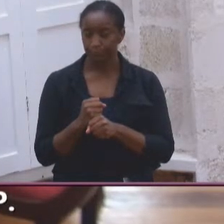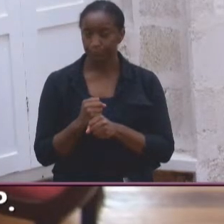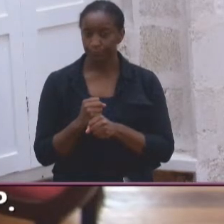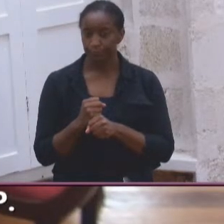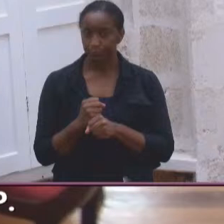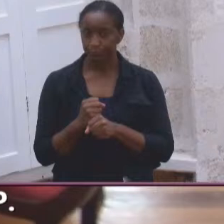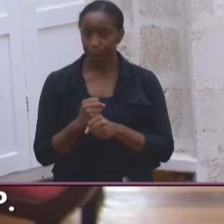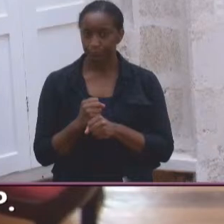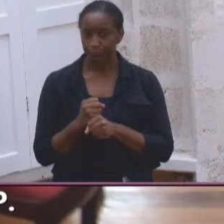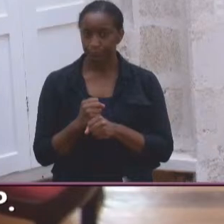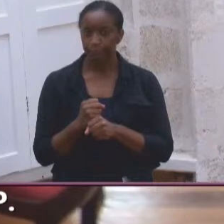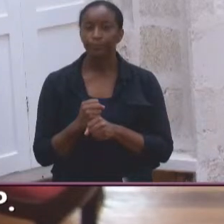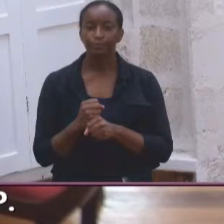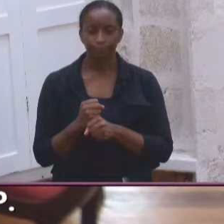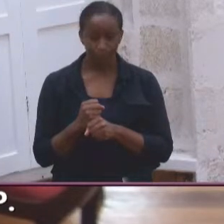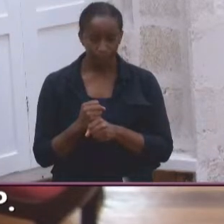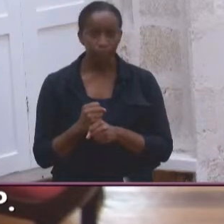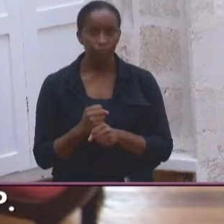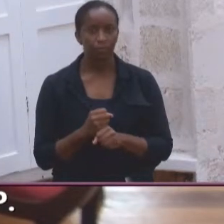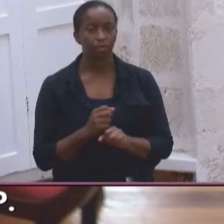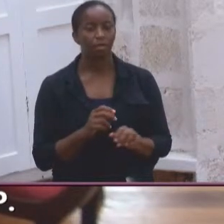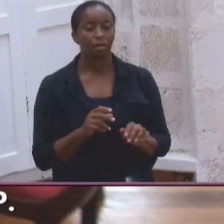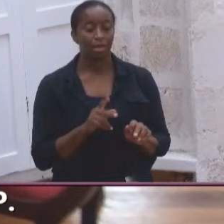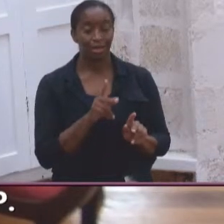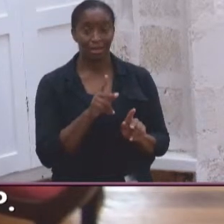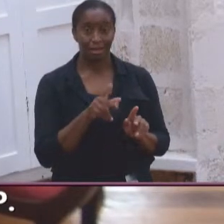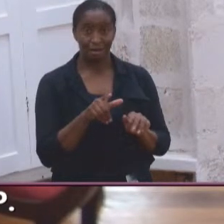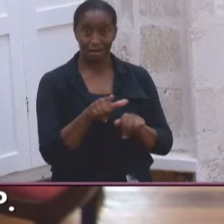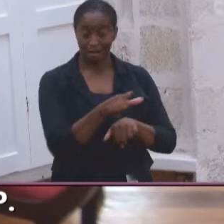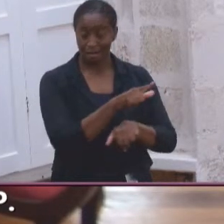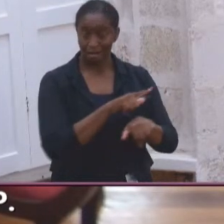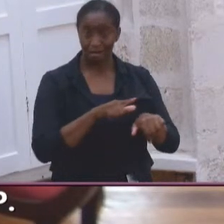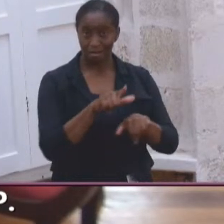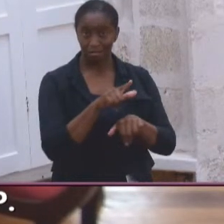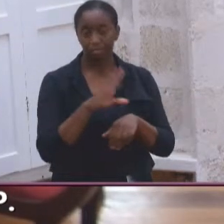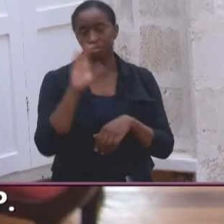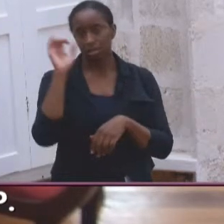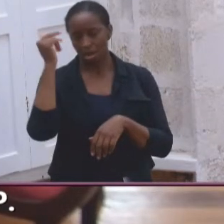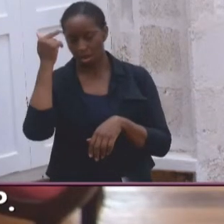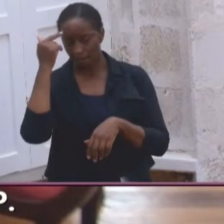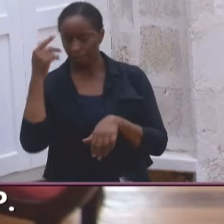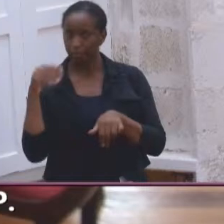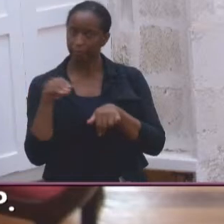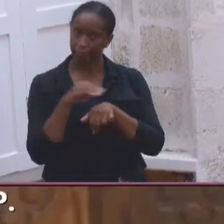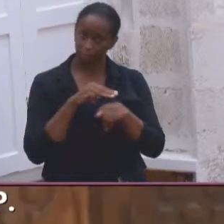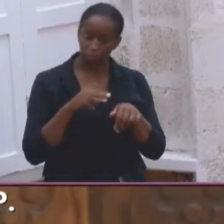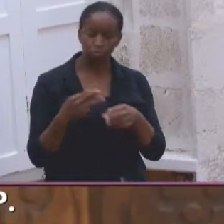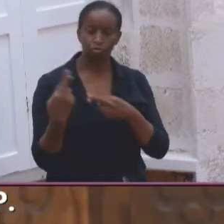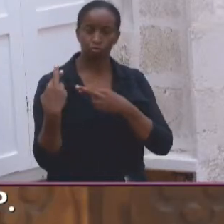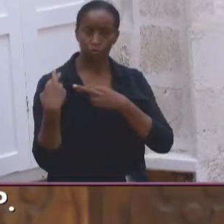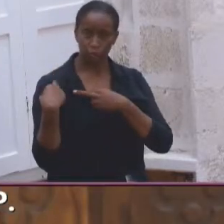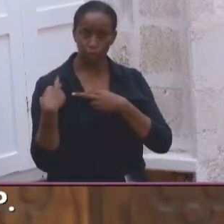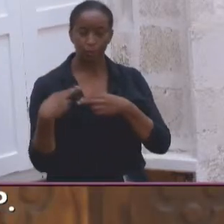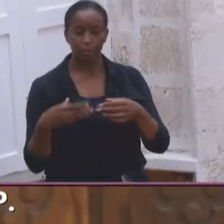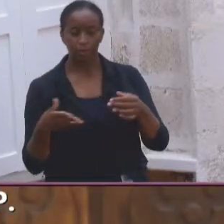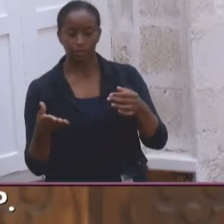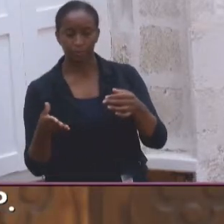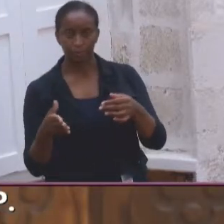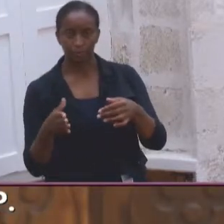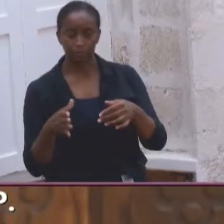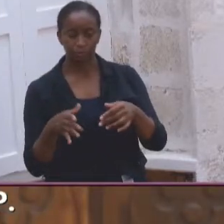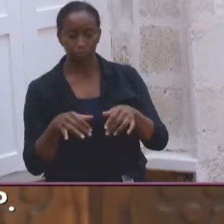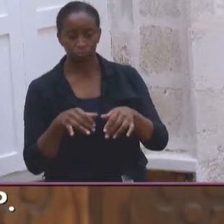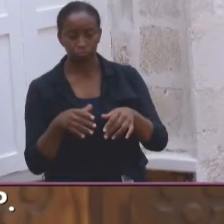land tax bill. And I think the major amendment in here provides for that they will be charged to your land tax